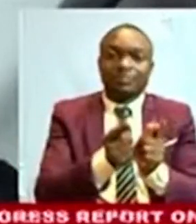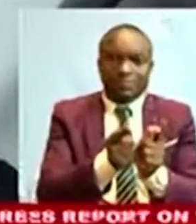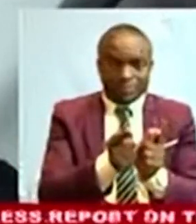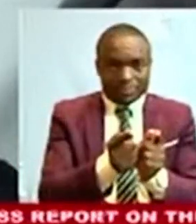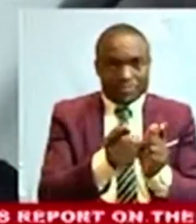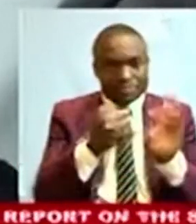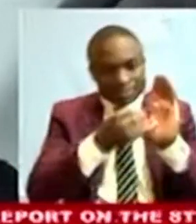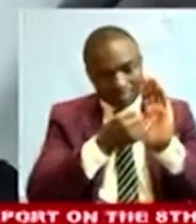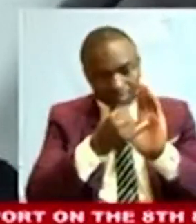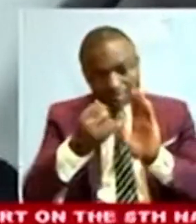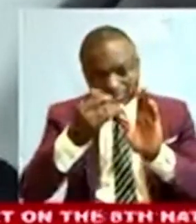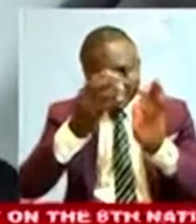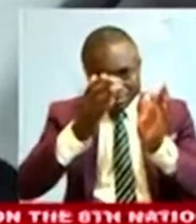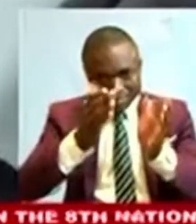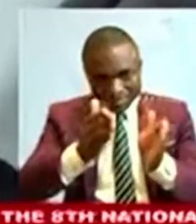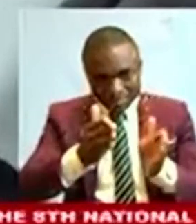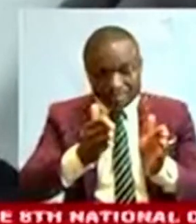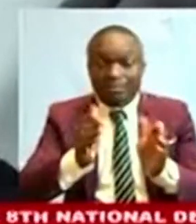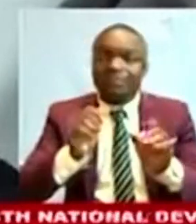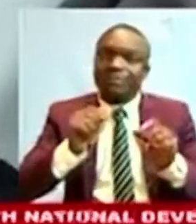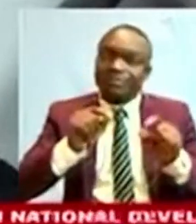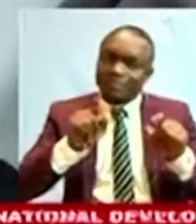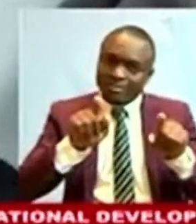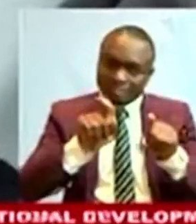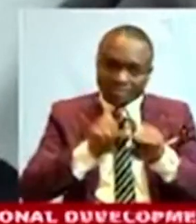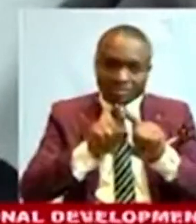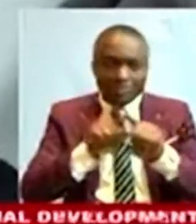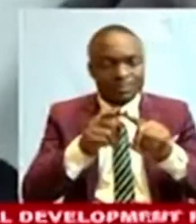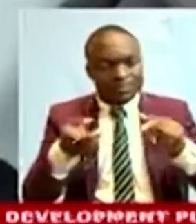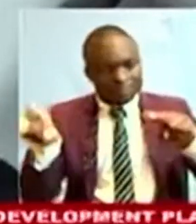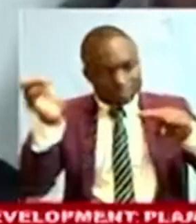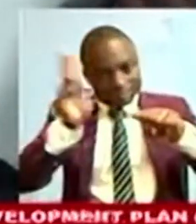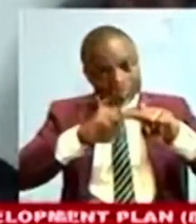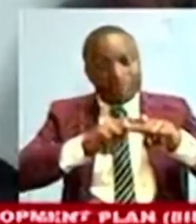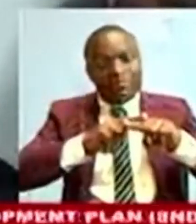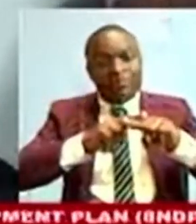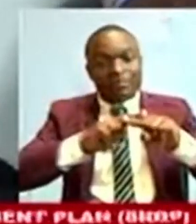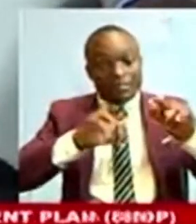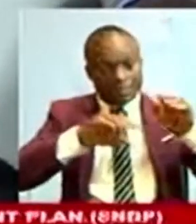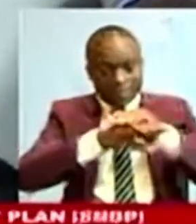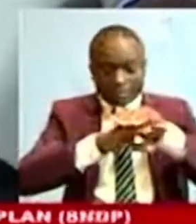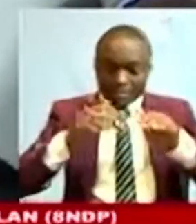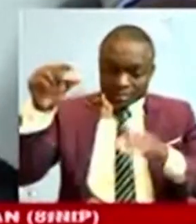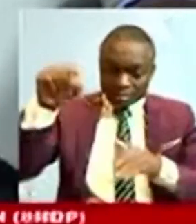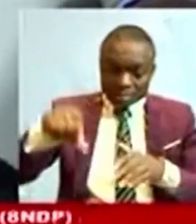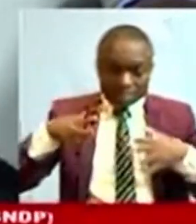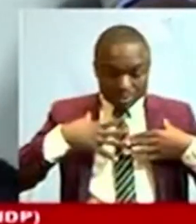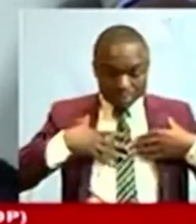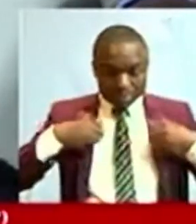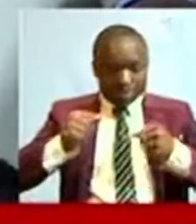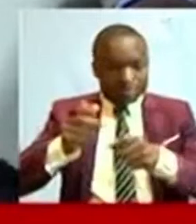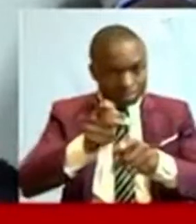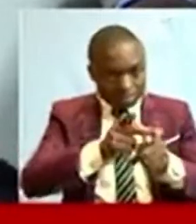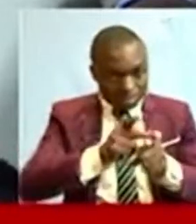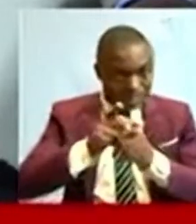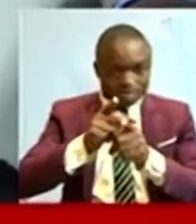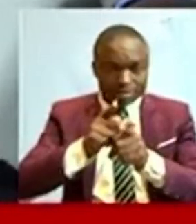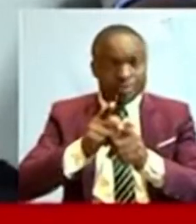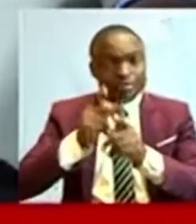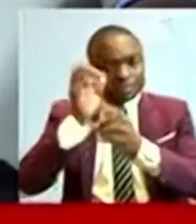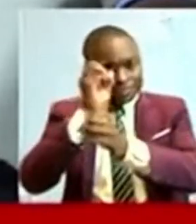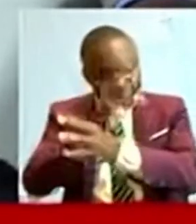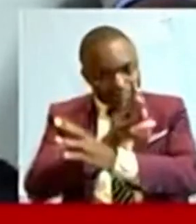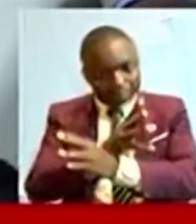indicators is still looking at increased access to quality health care, specifically on availability